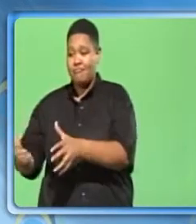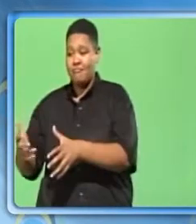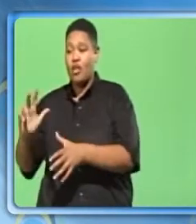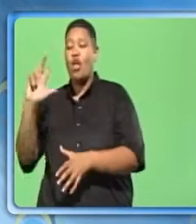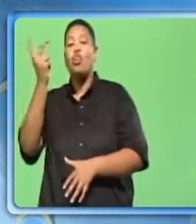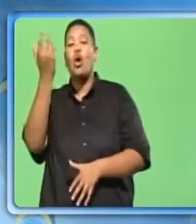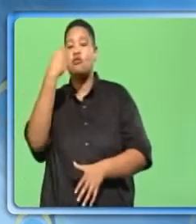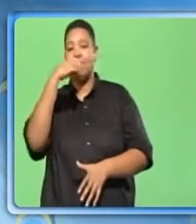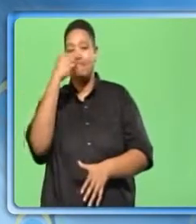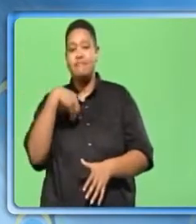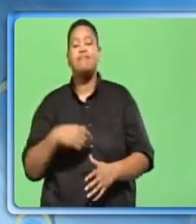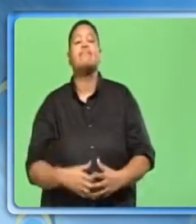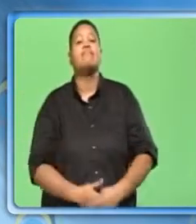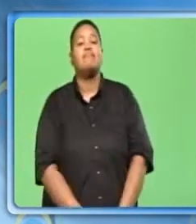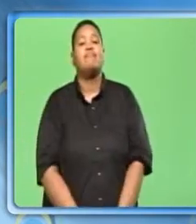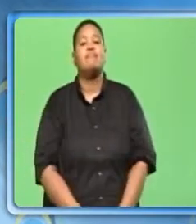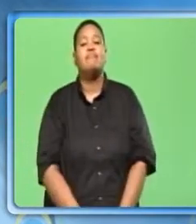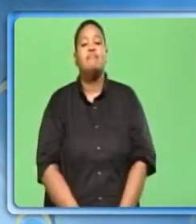tertiary consumers.